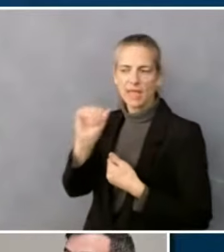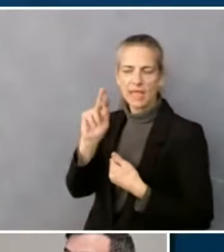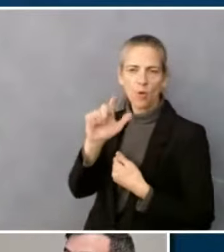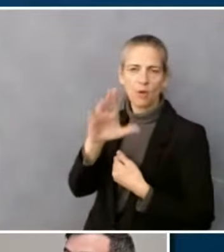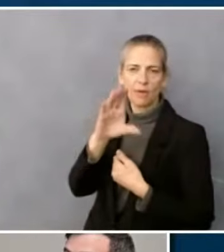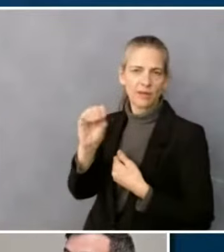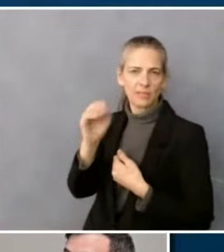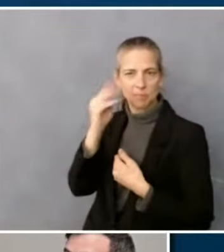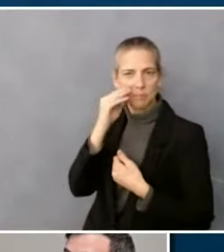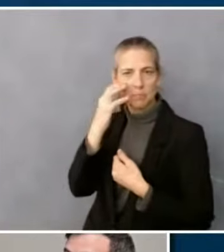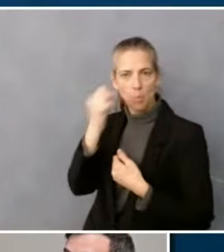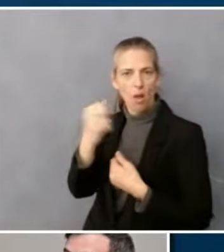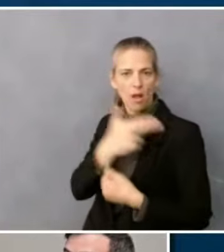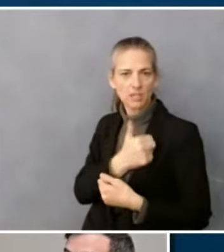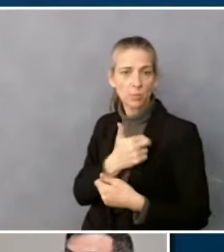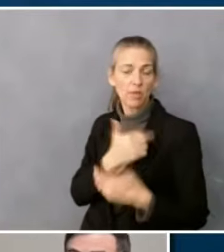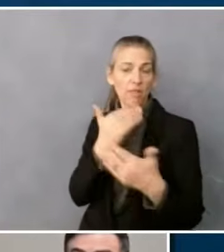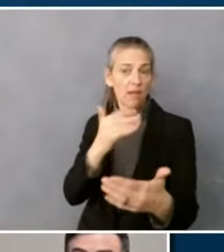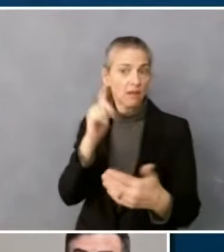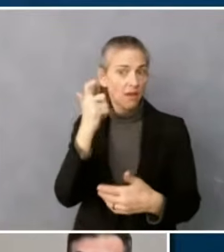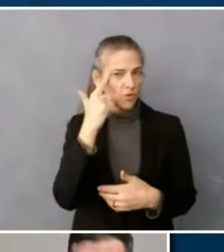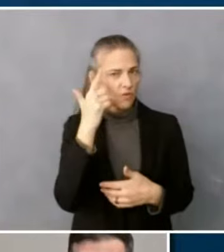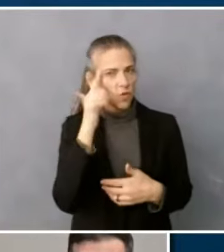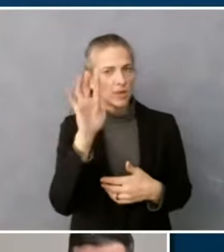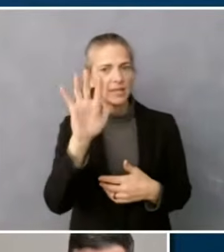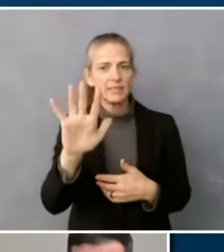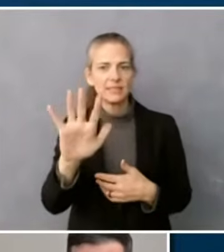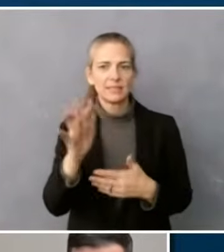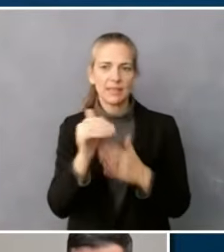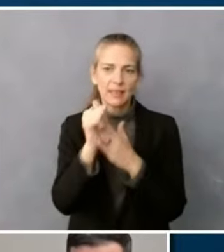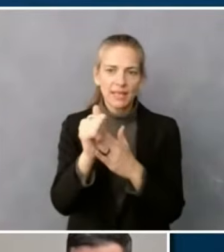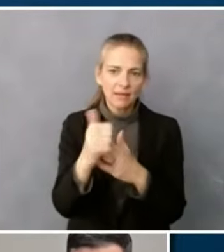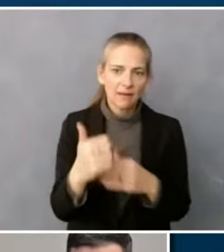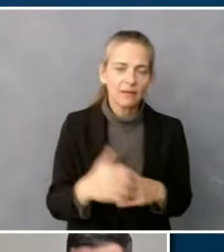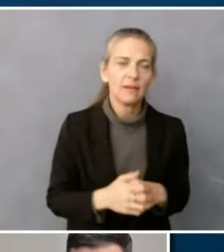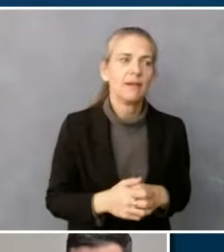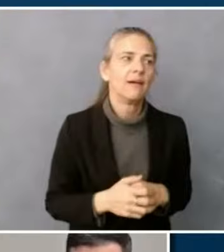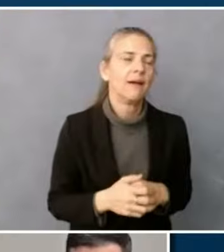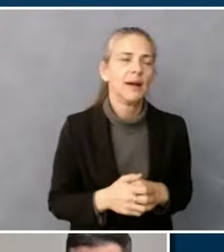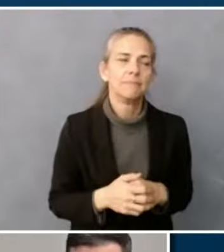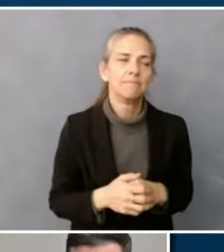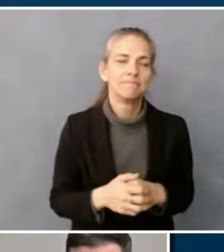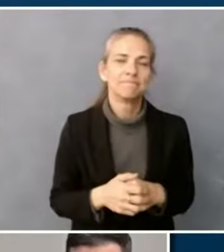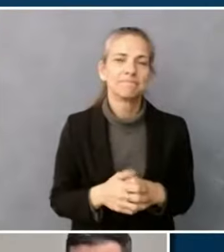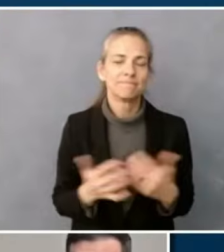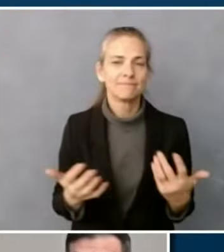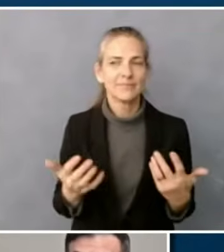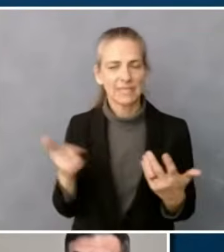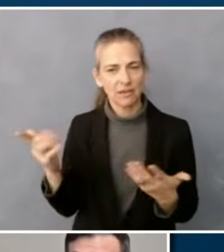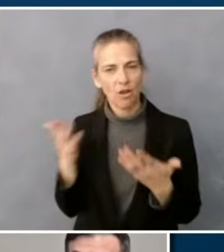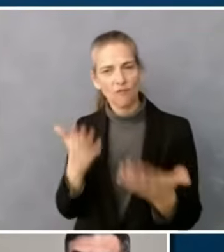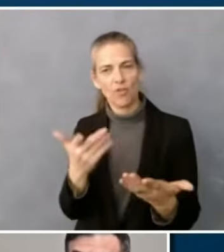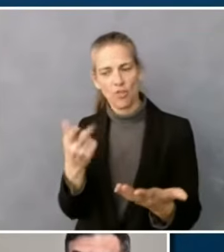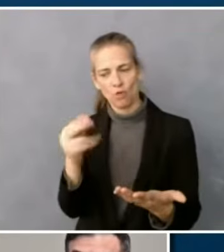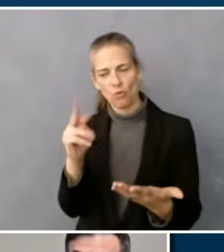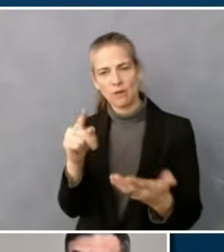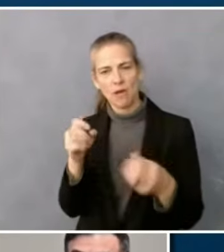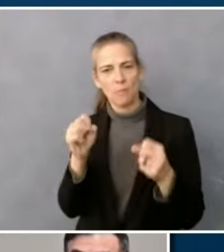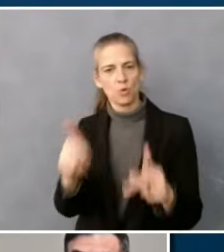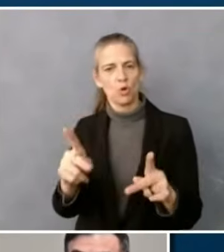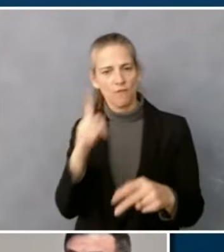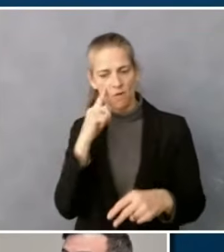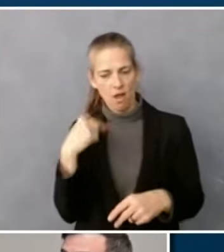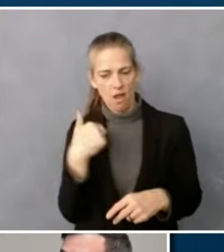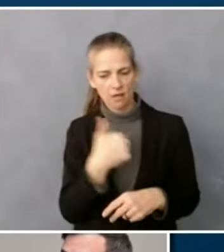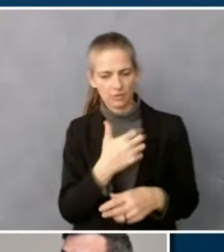to thank Governor Beshear for his leadership and in offering this grant opportunity and us being awarded